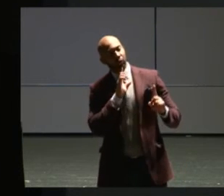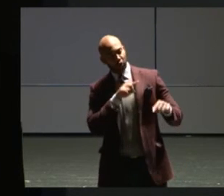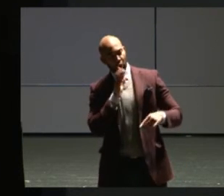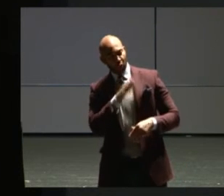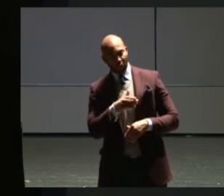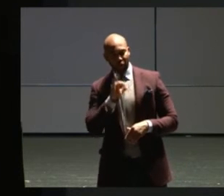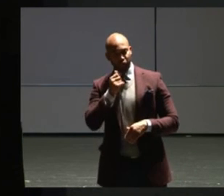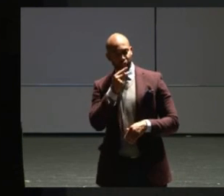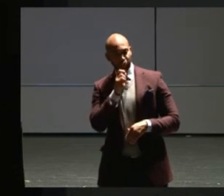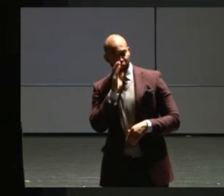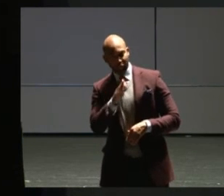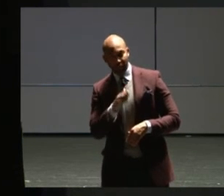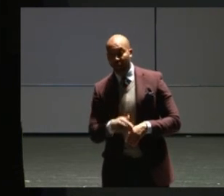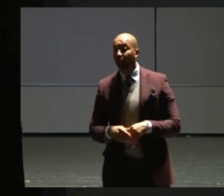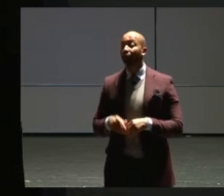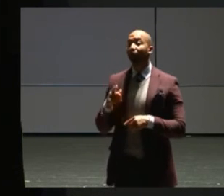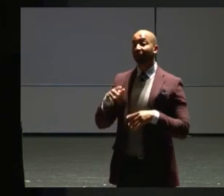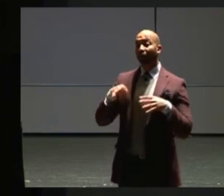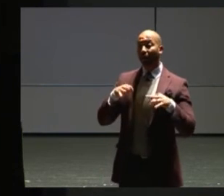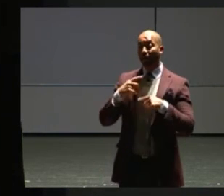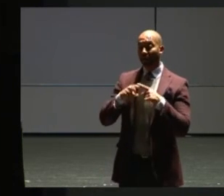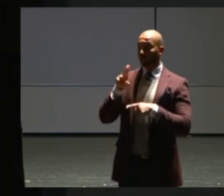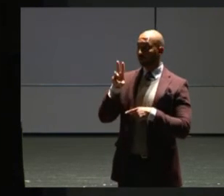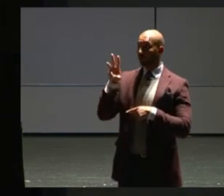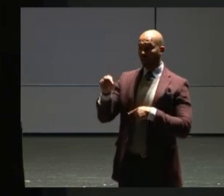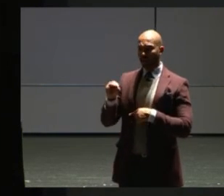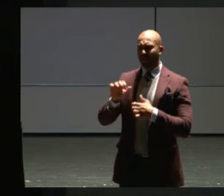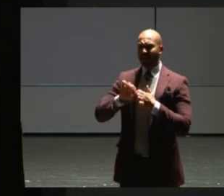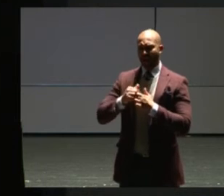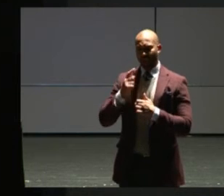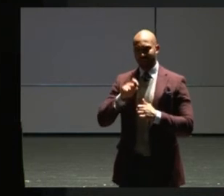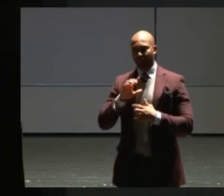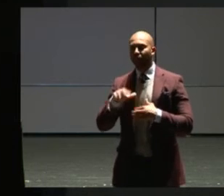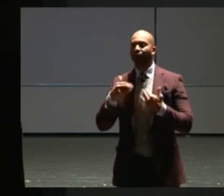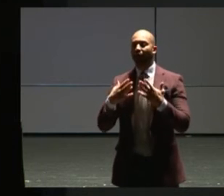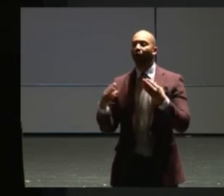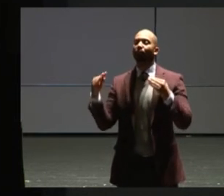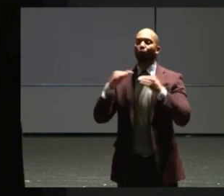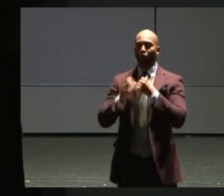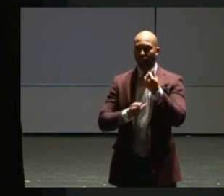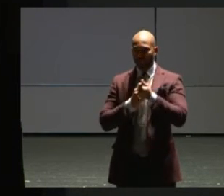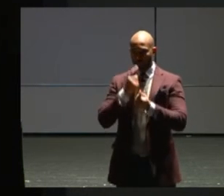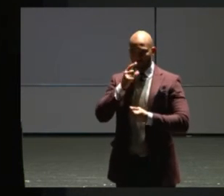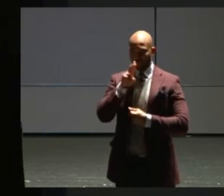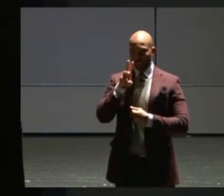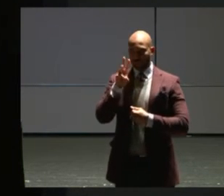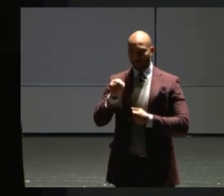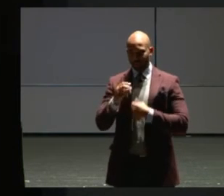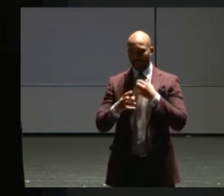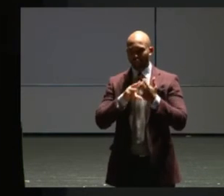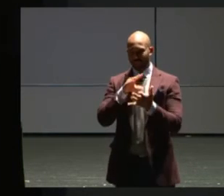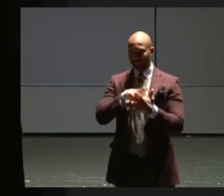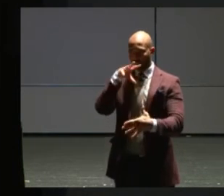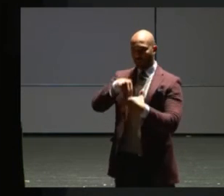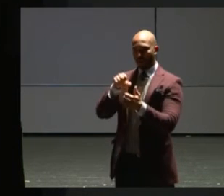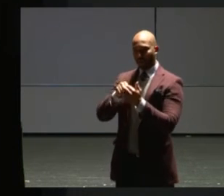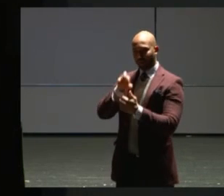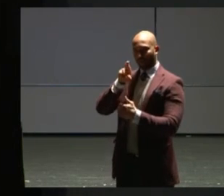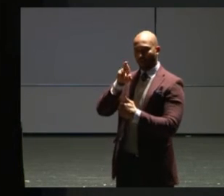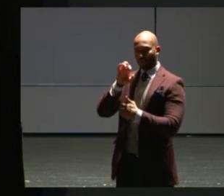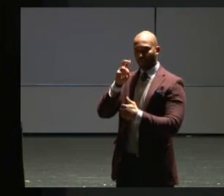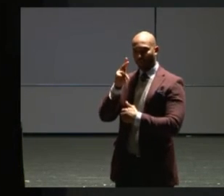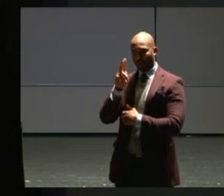and he's going to talk about UWM and the need to provide greater support for that. And I can't tell you the power of that. It's that third-party